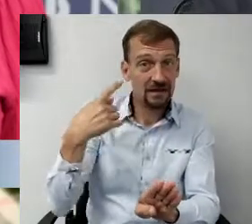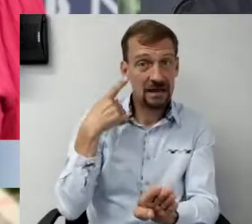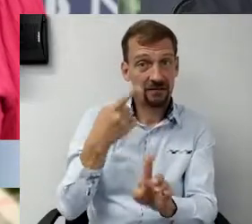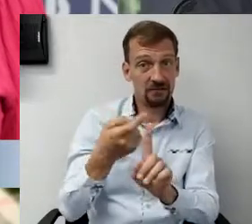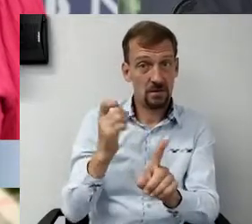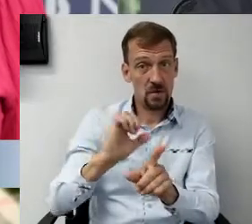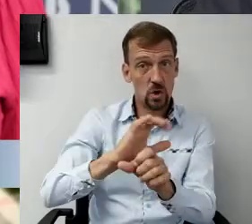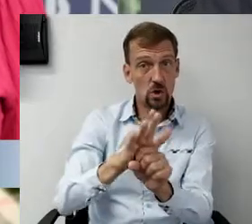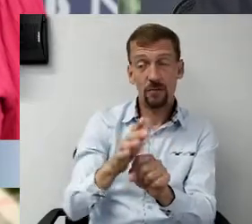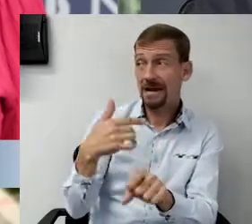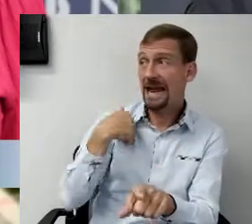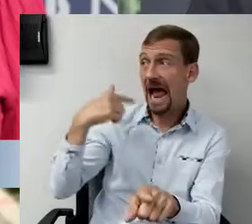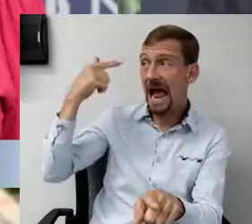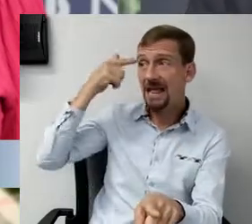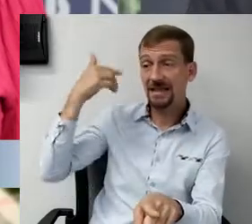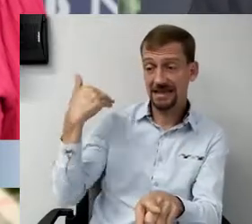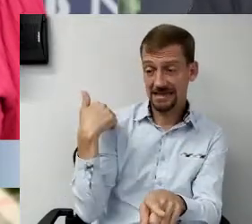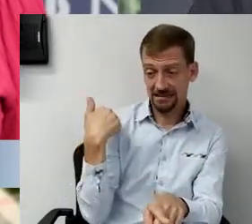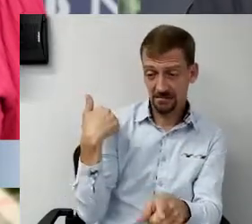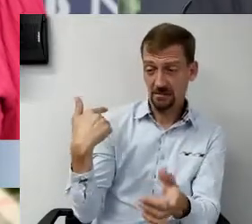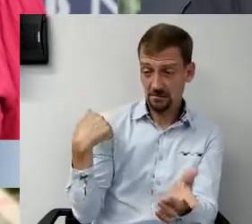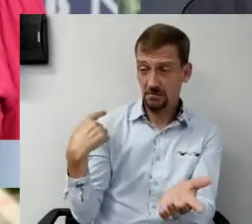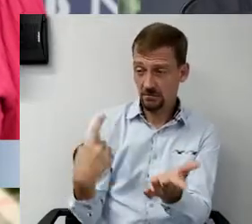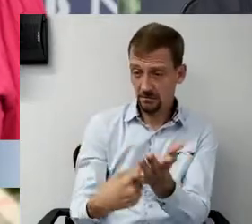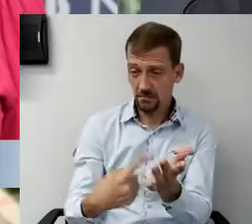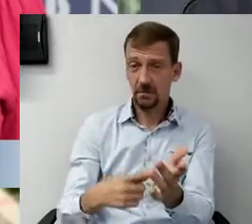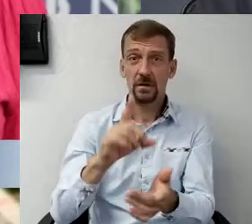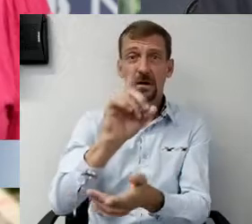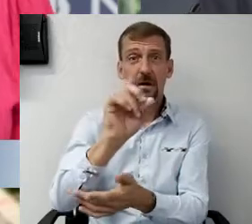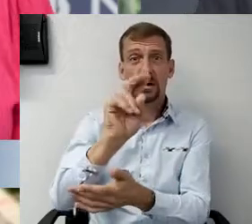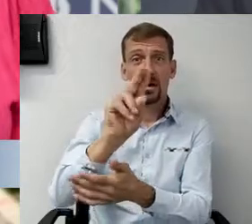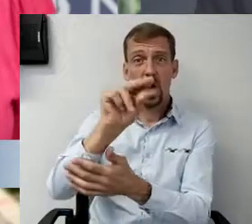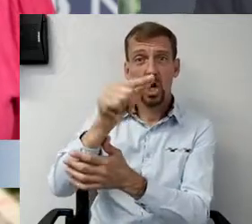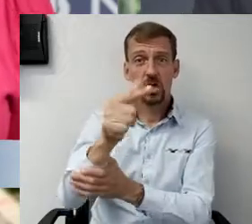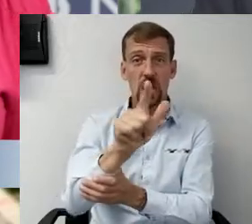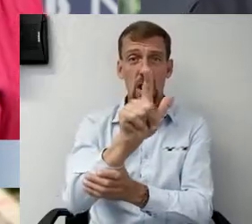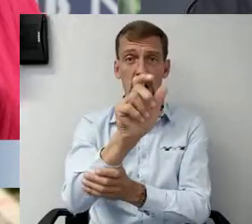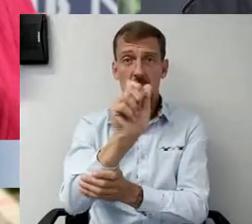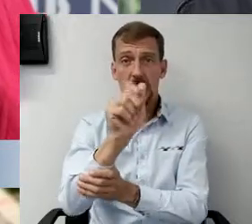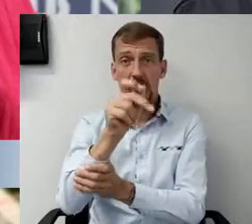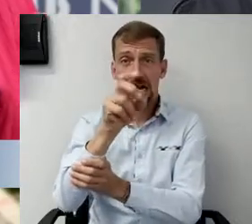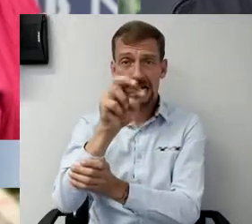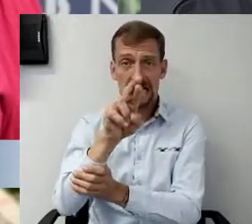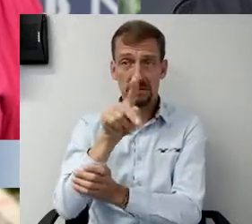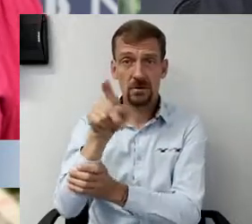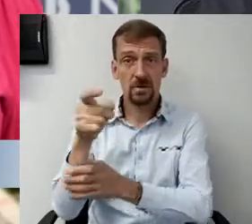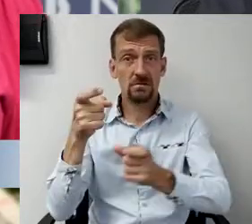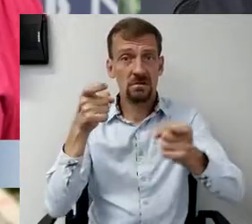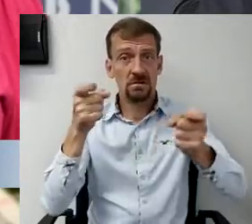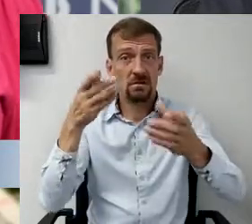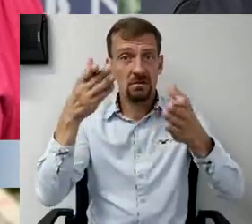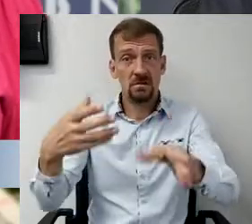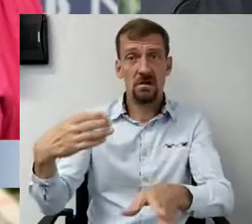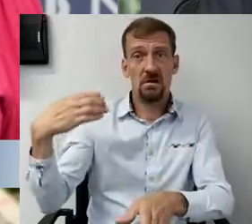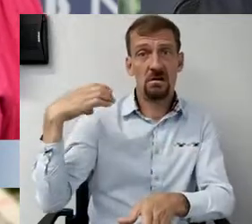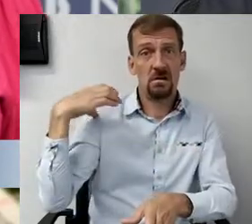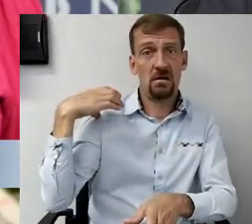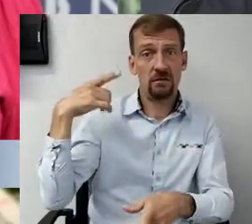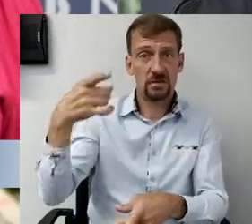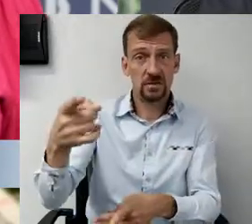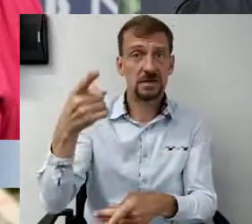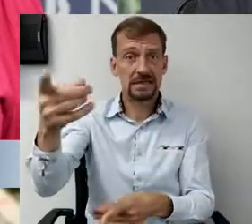I think I've reported on that a couple times. Doug Leeper, our Chief Information Officer, he's kind of become our